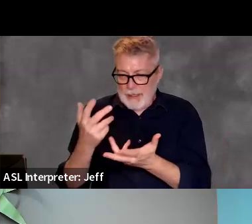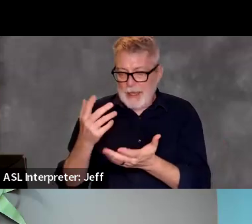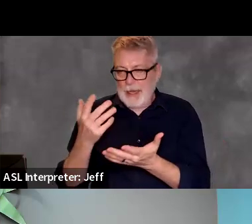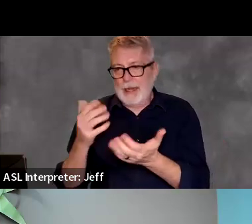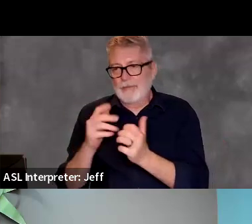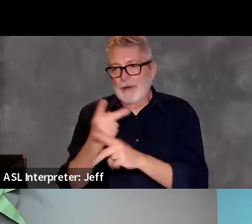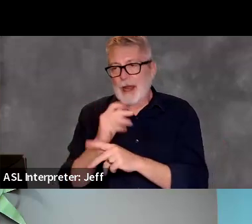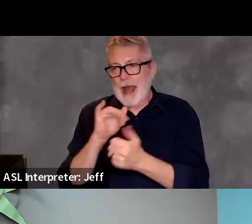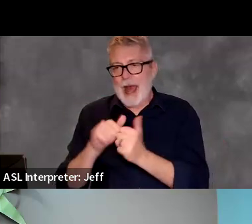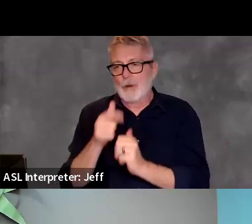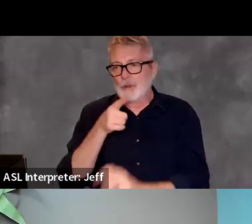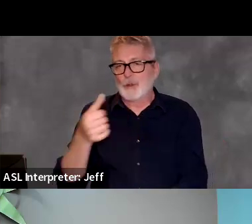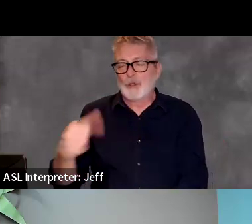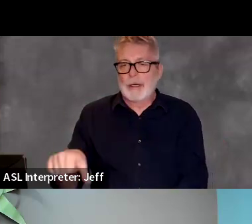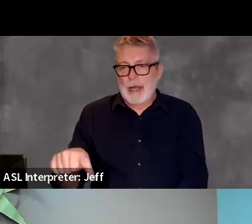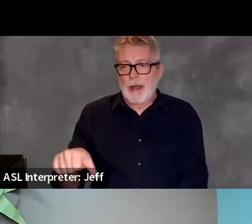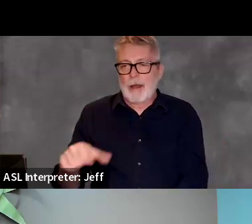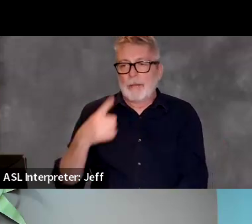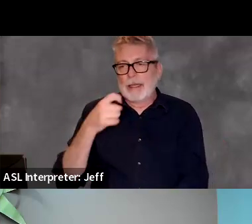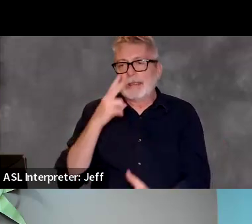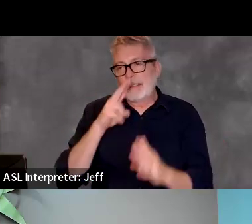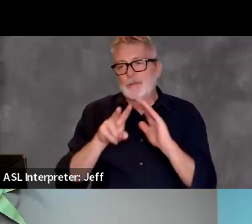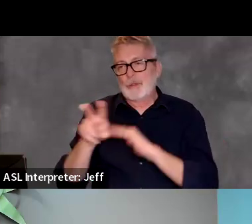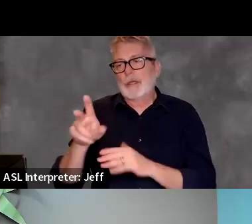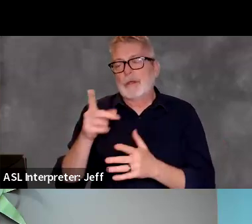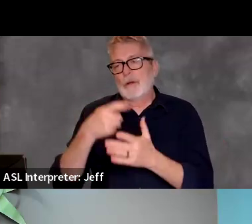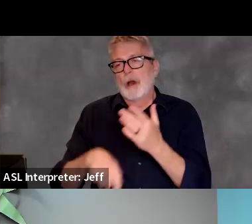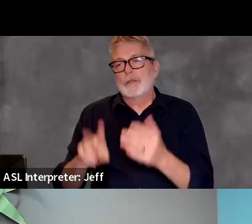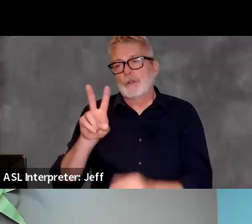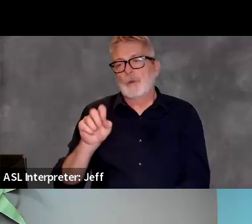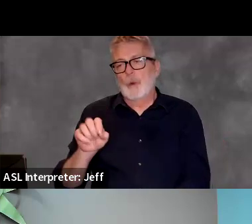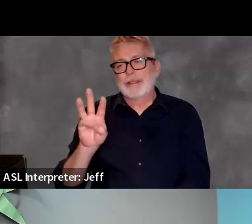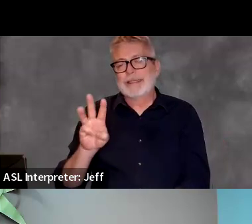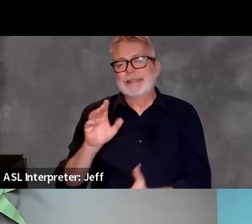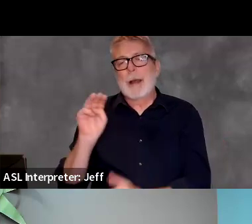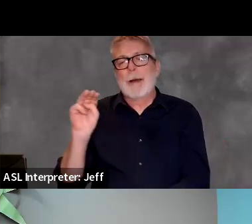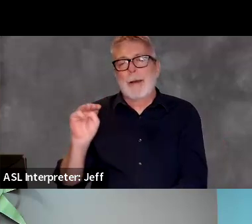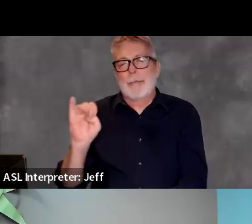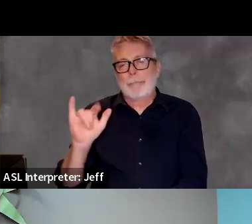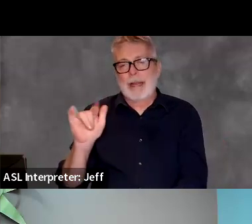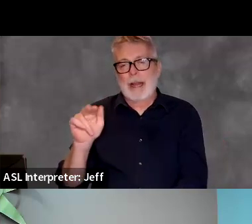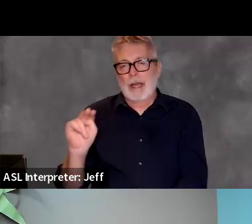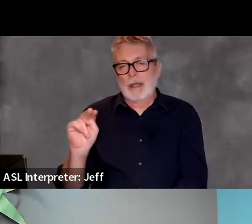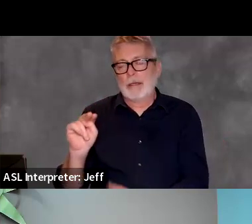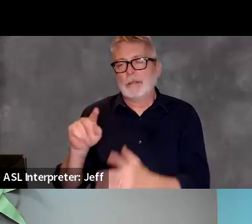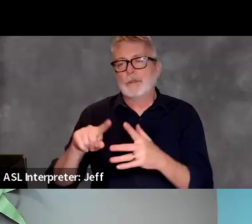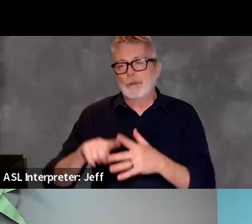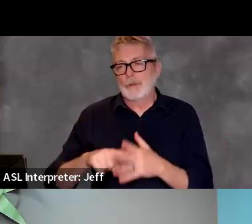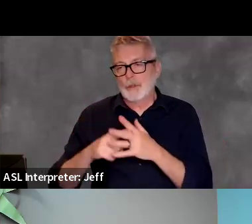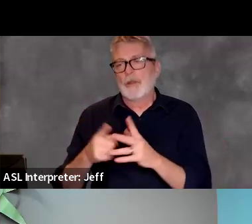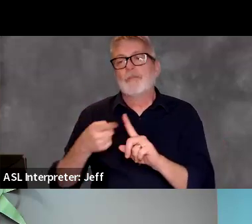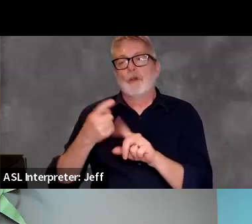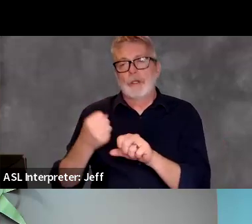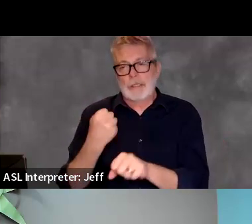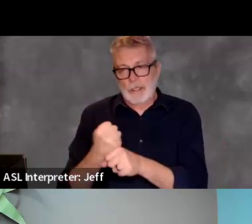down, because it's projected to cost $2.6 million to implement in the first year. And that would primarily